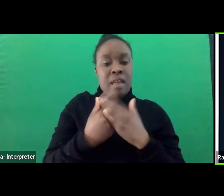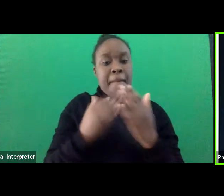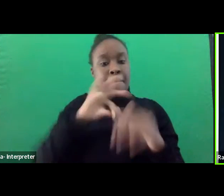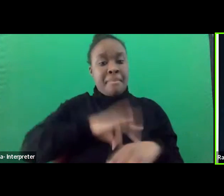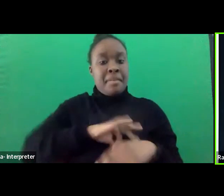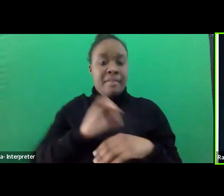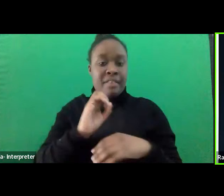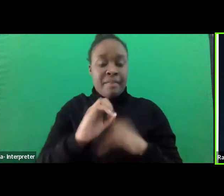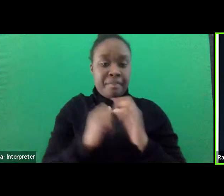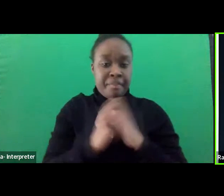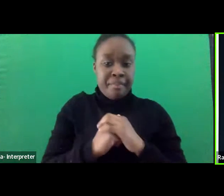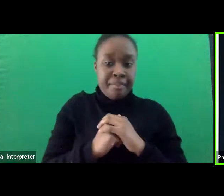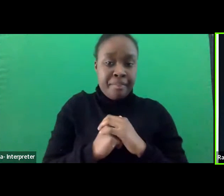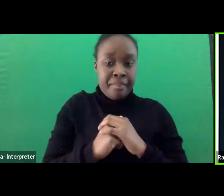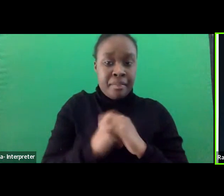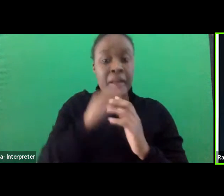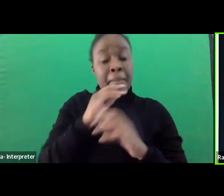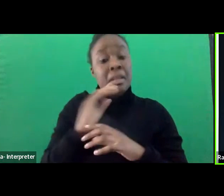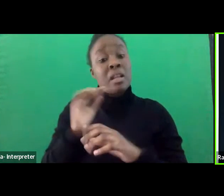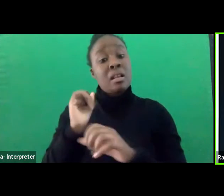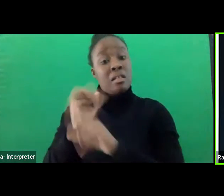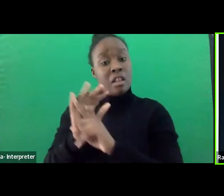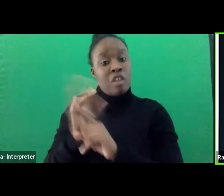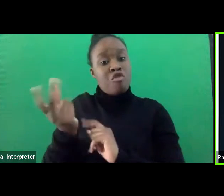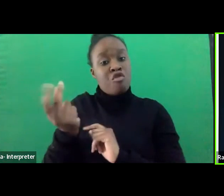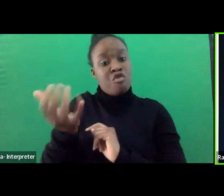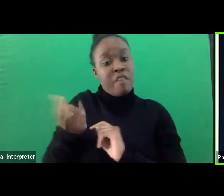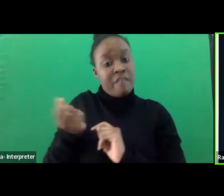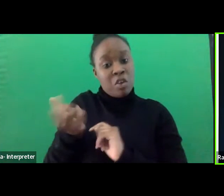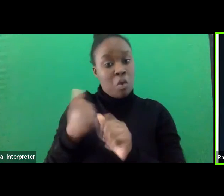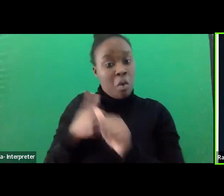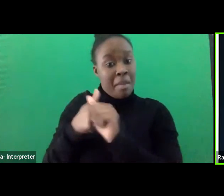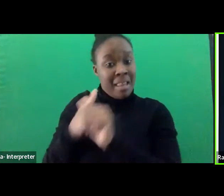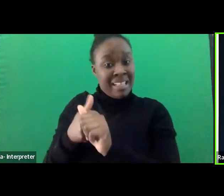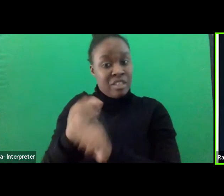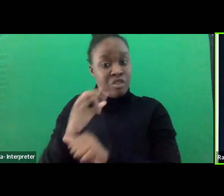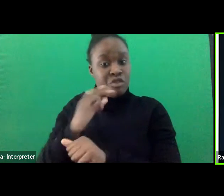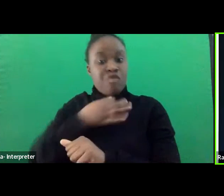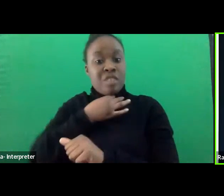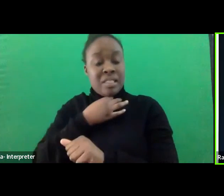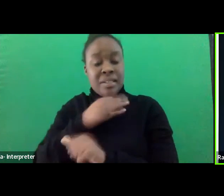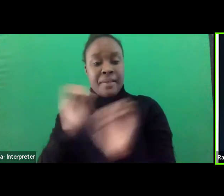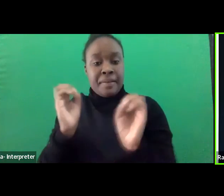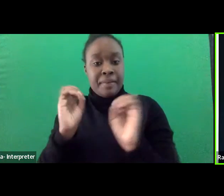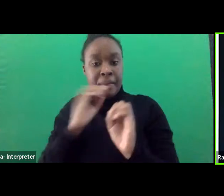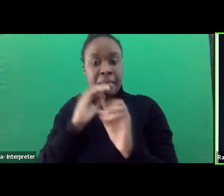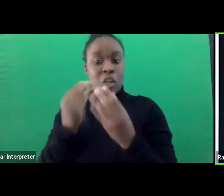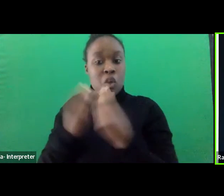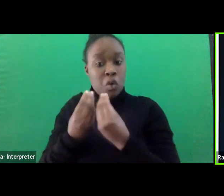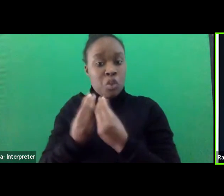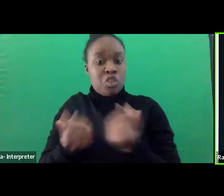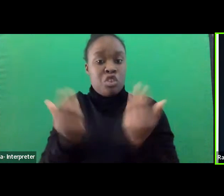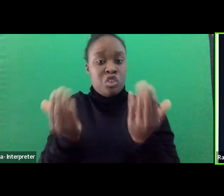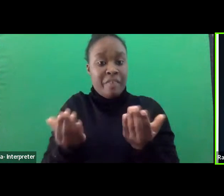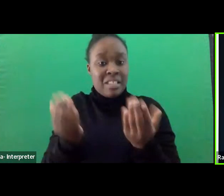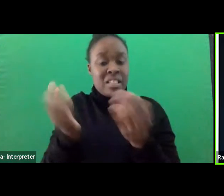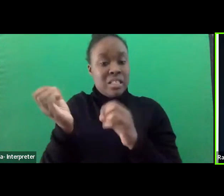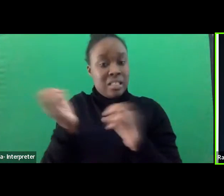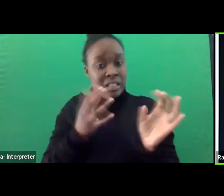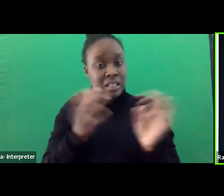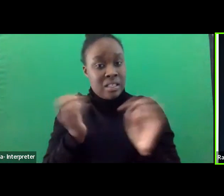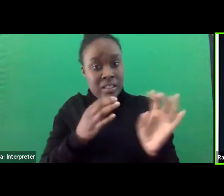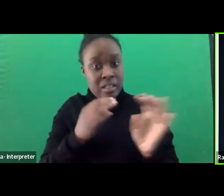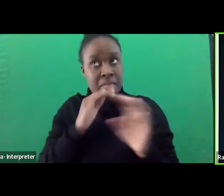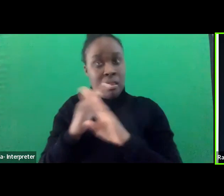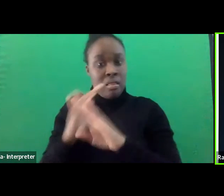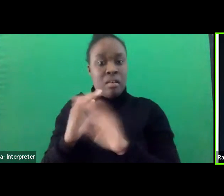revenue compliance risks that the passage of goods and services across our borders represent. And with this in mind, and